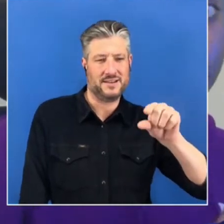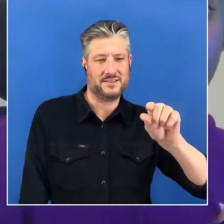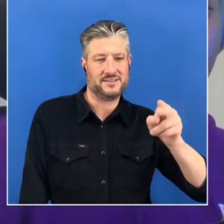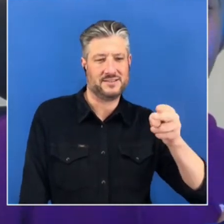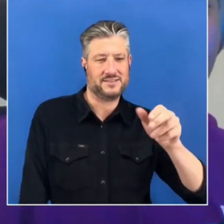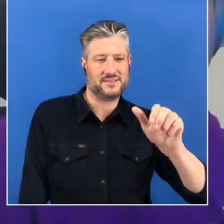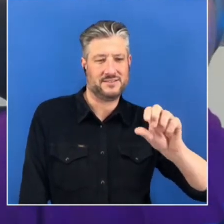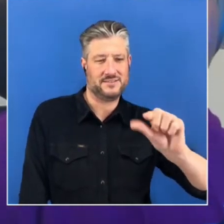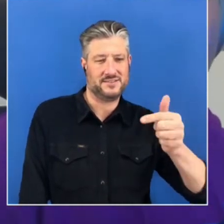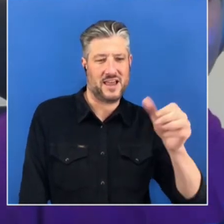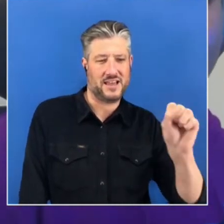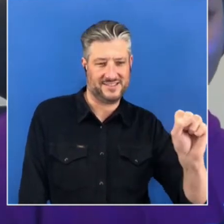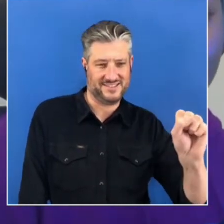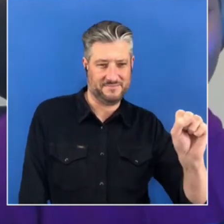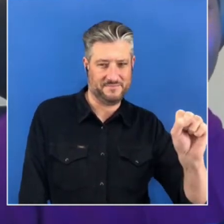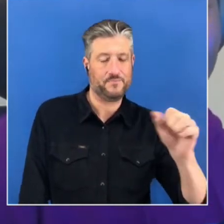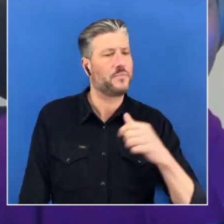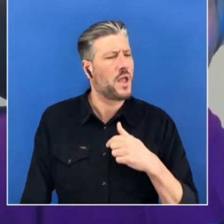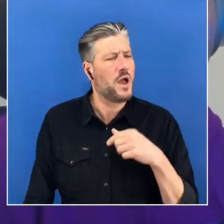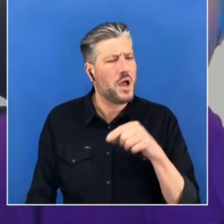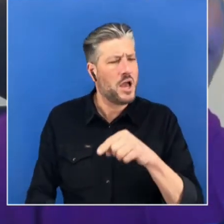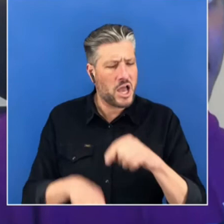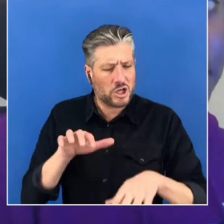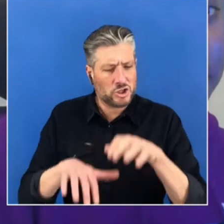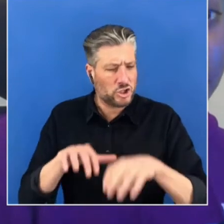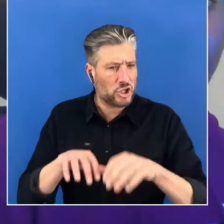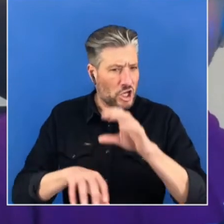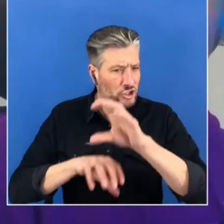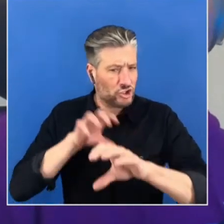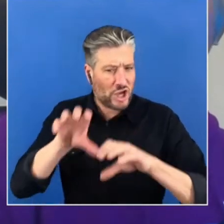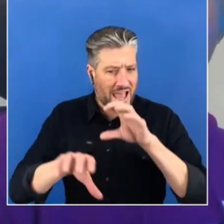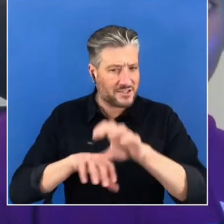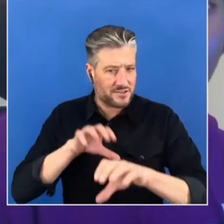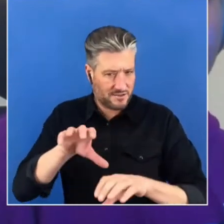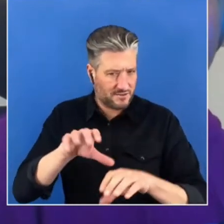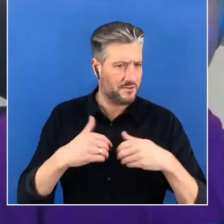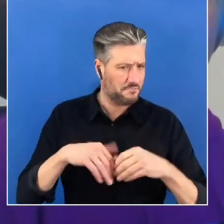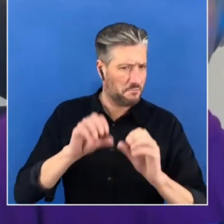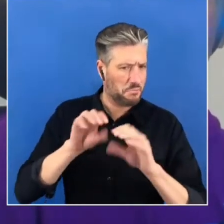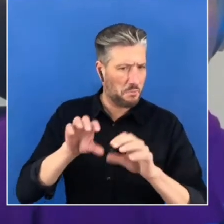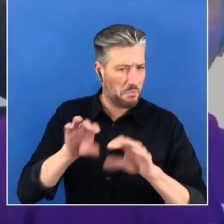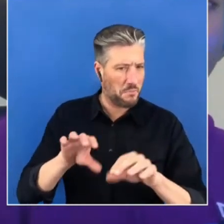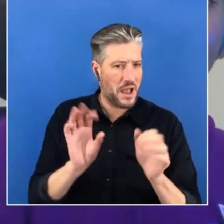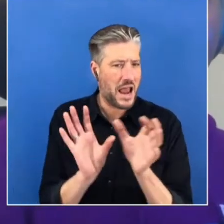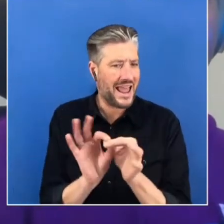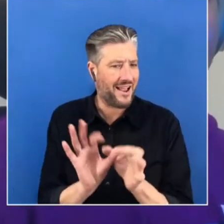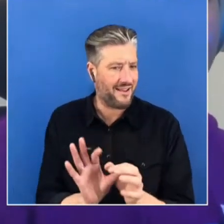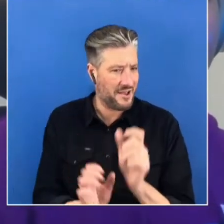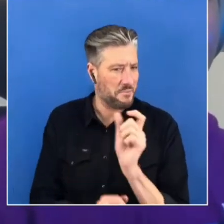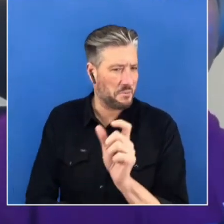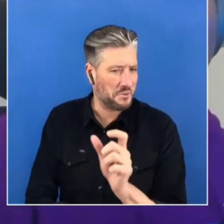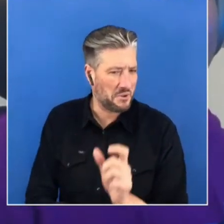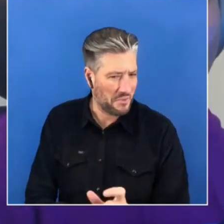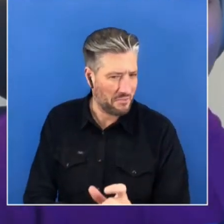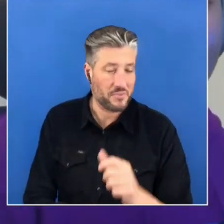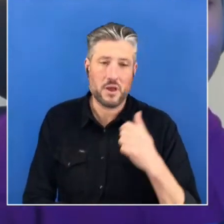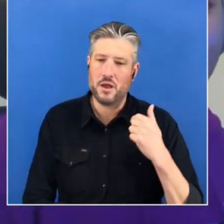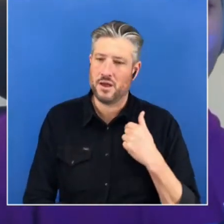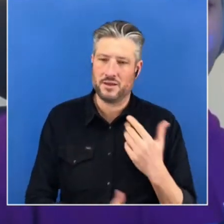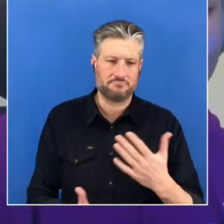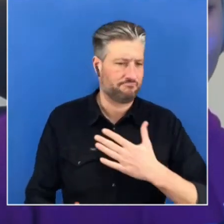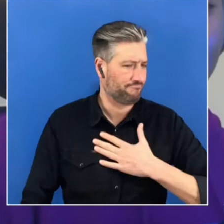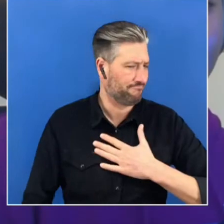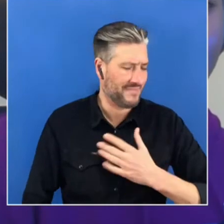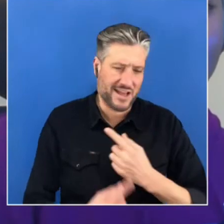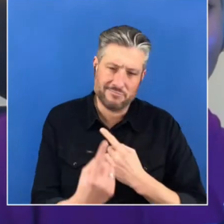people who've attended this talk so that you can connect with us. We're always happy to chat and work together on making this world a more accessible place. So now we're happy to